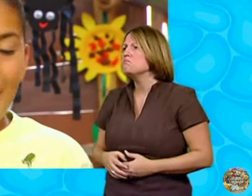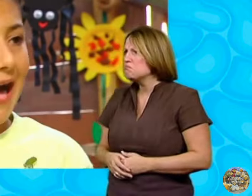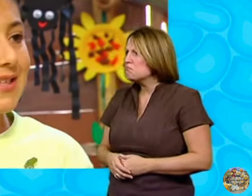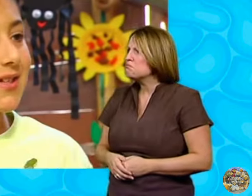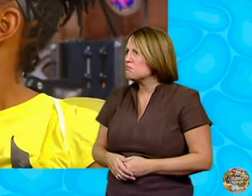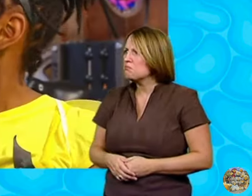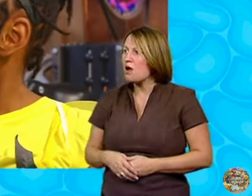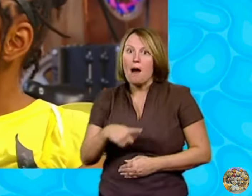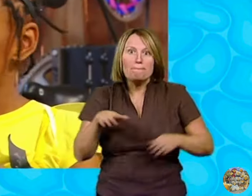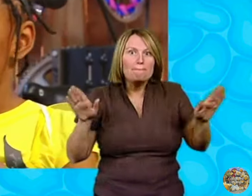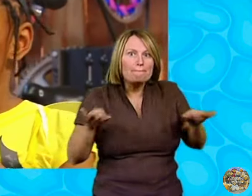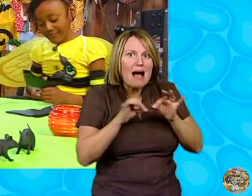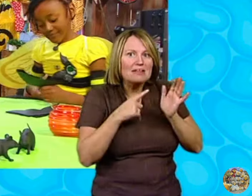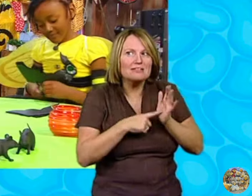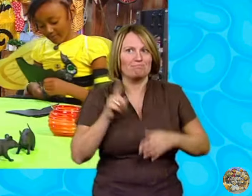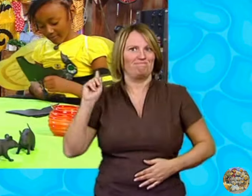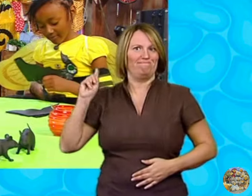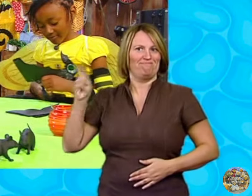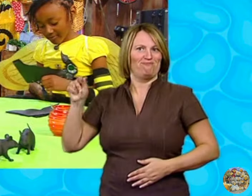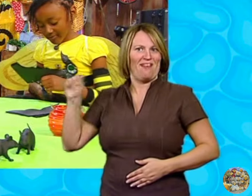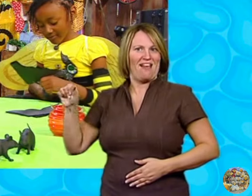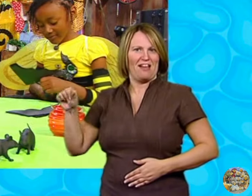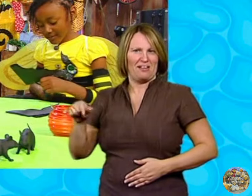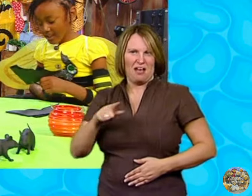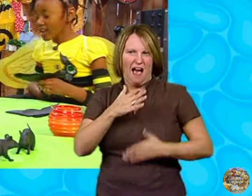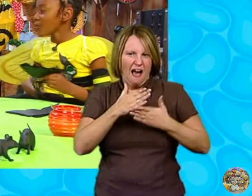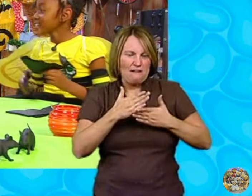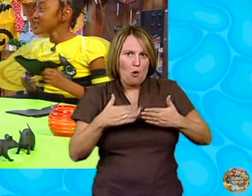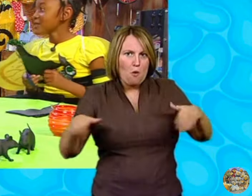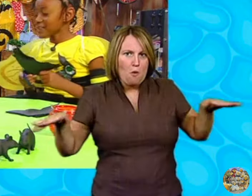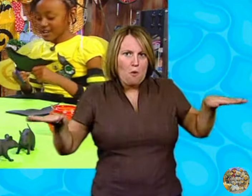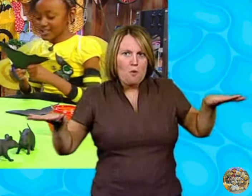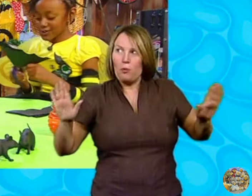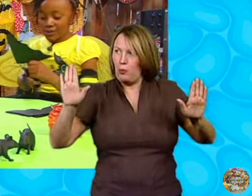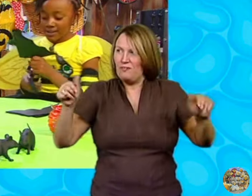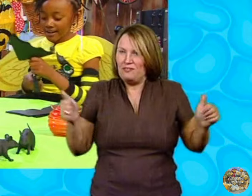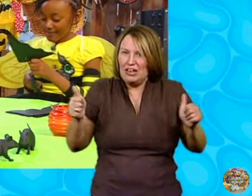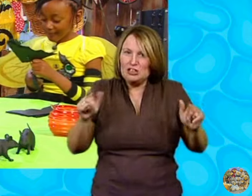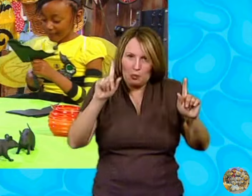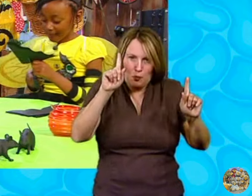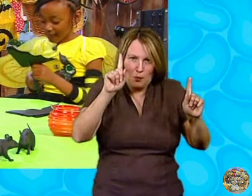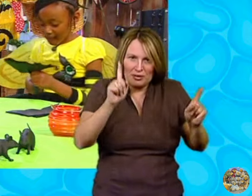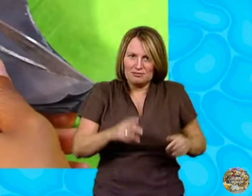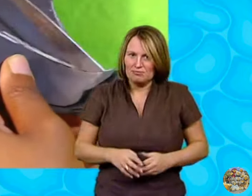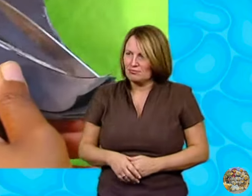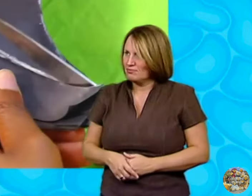it a bat? Yes. Why is there only half a bat? Wait till we're finished, you'll see.